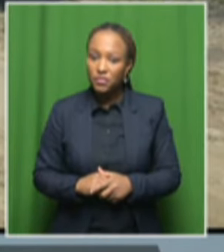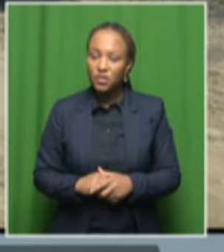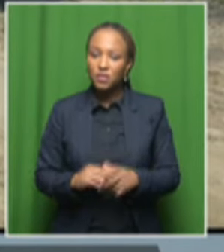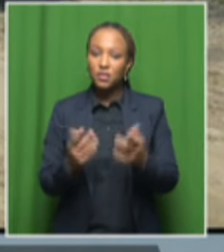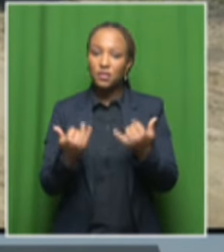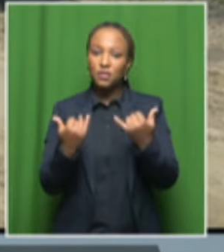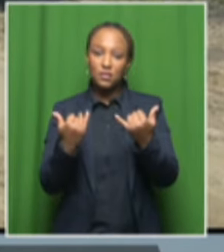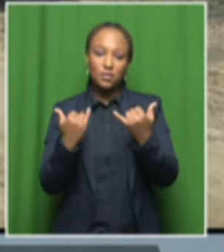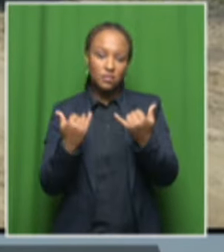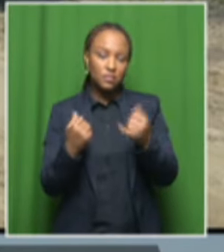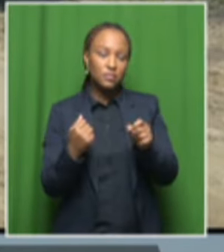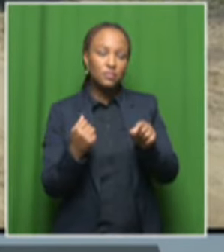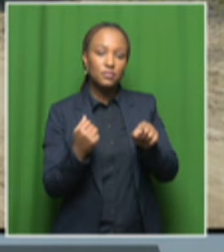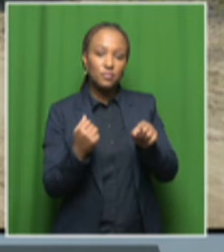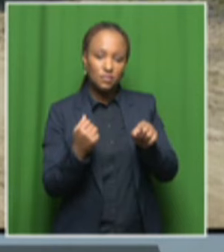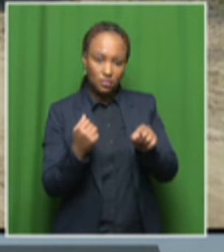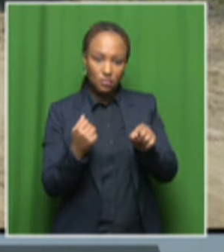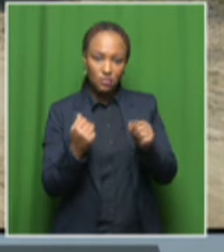down."